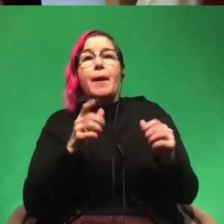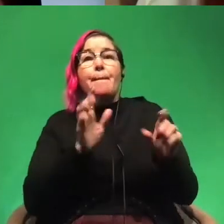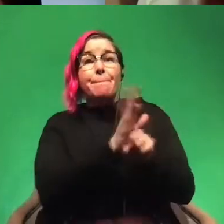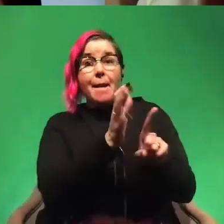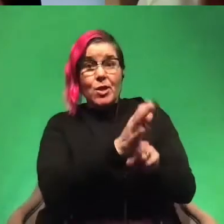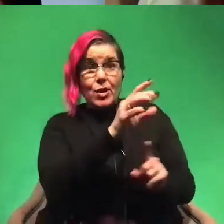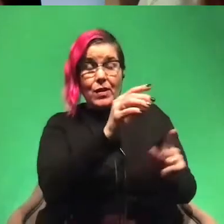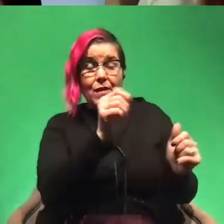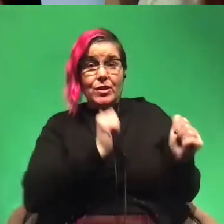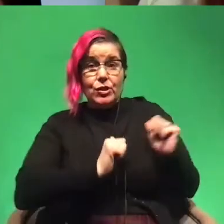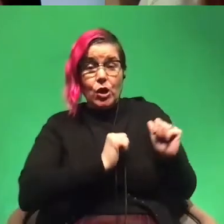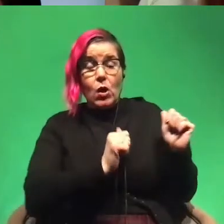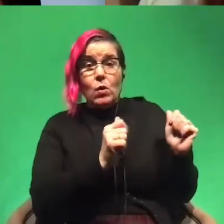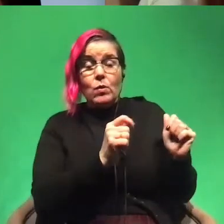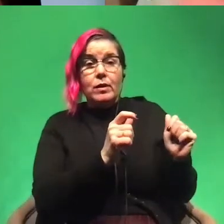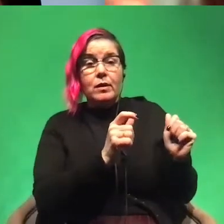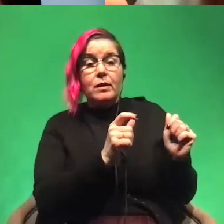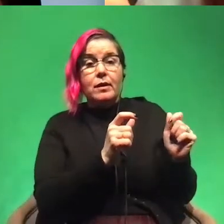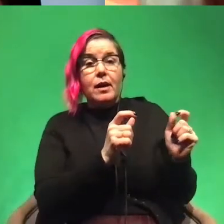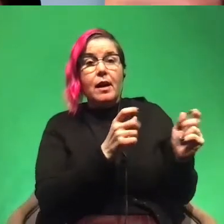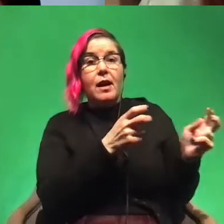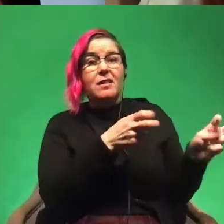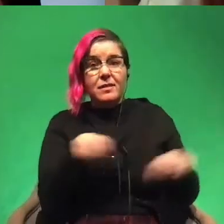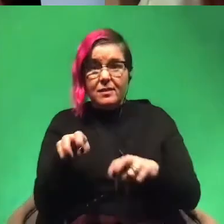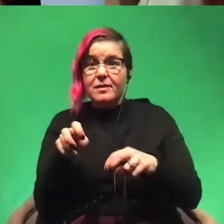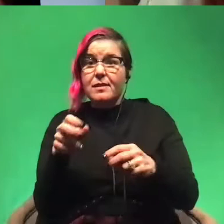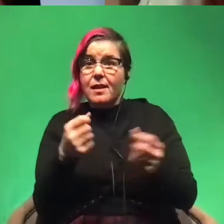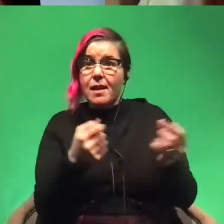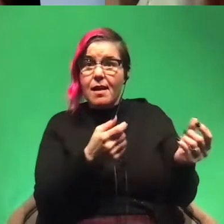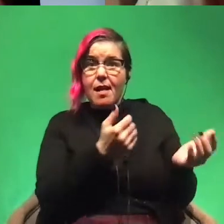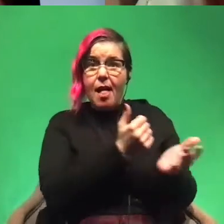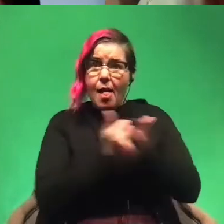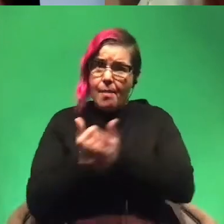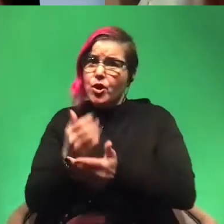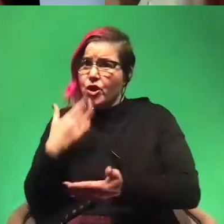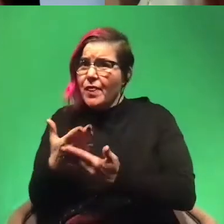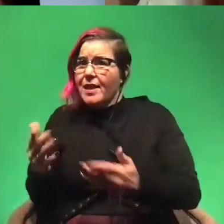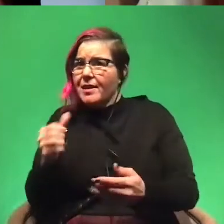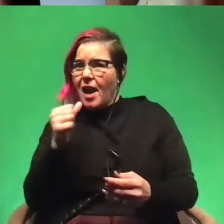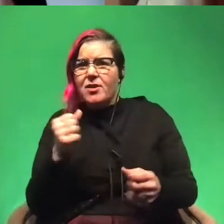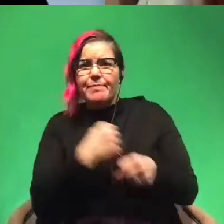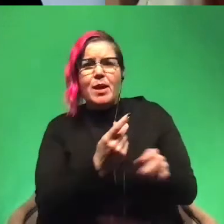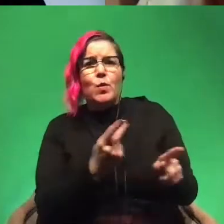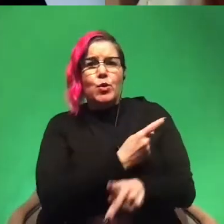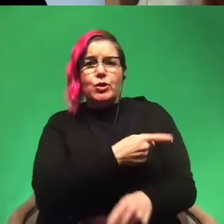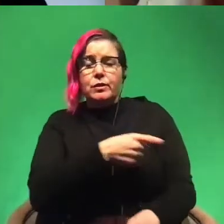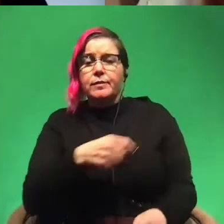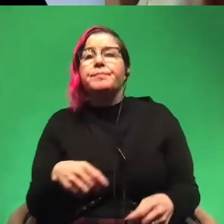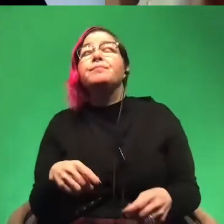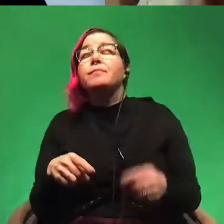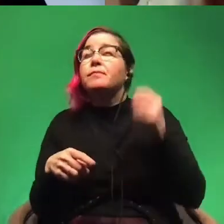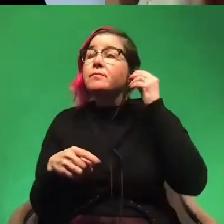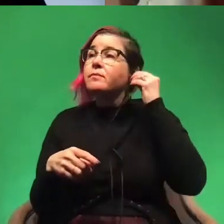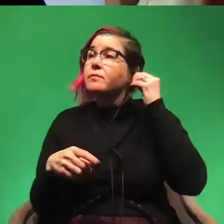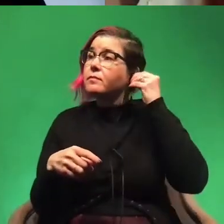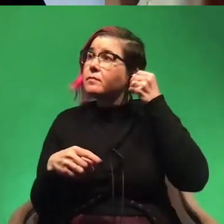this show and make it work for us, work for the good stuff, and not just make it all worse? Right. No, and that's I think